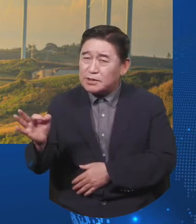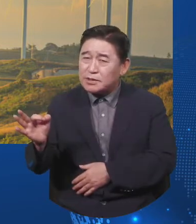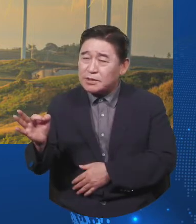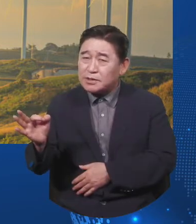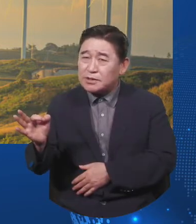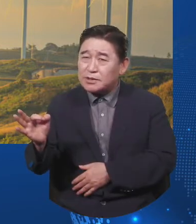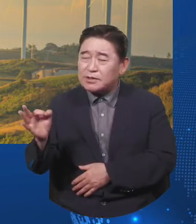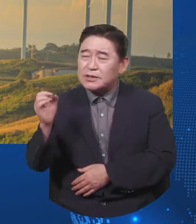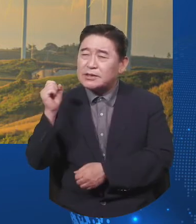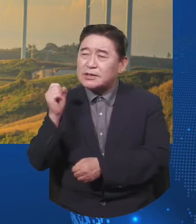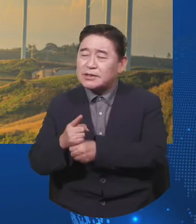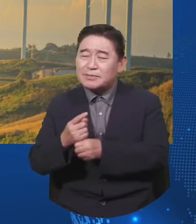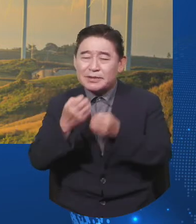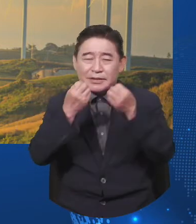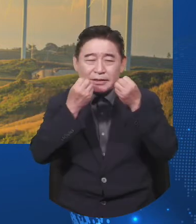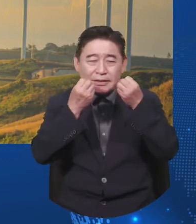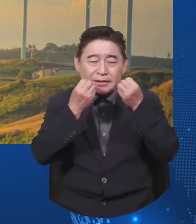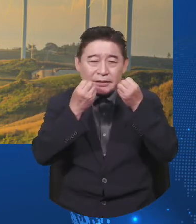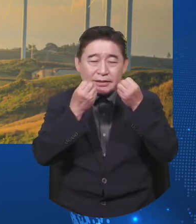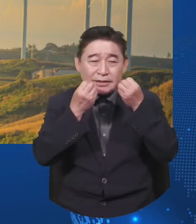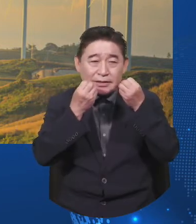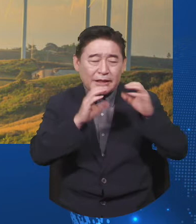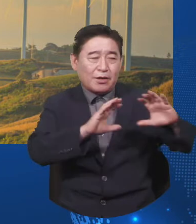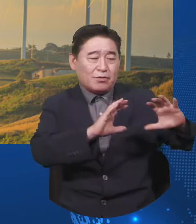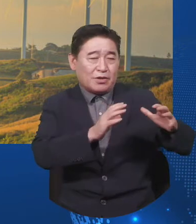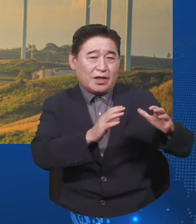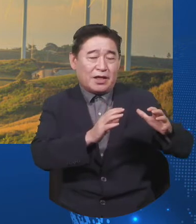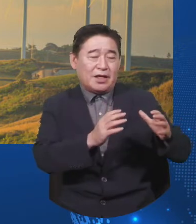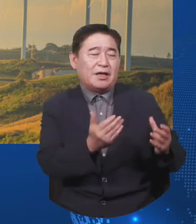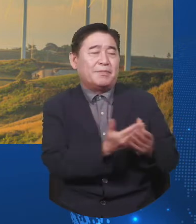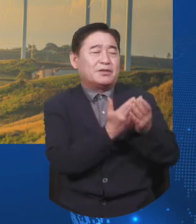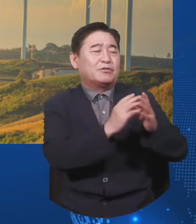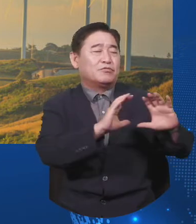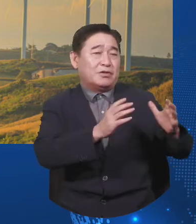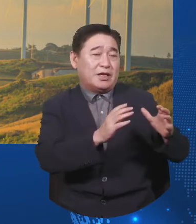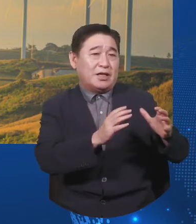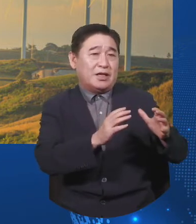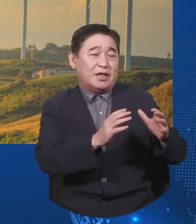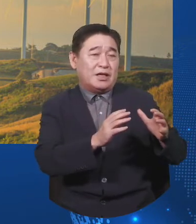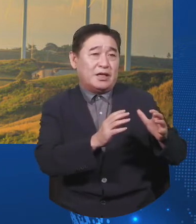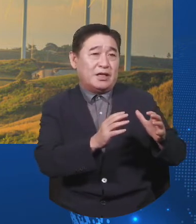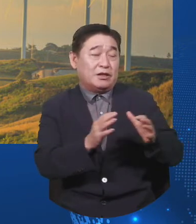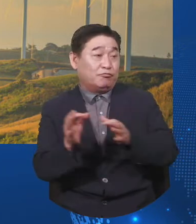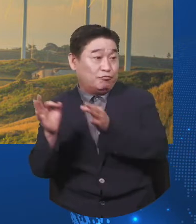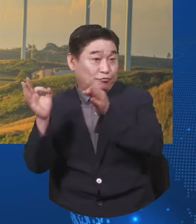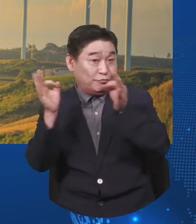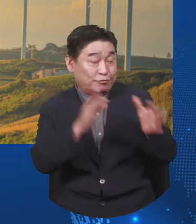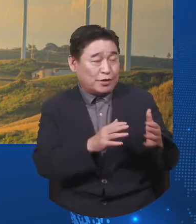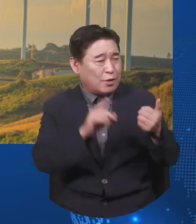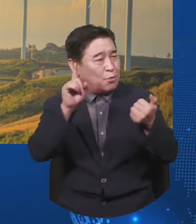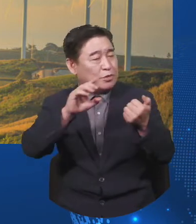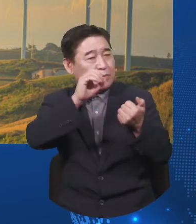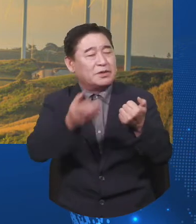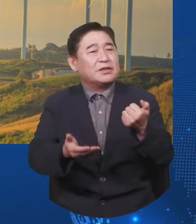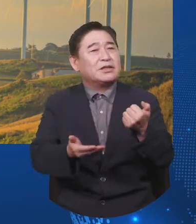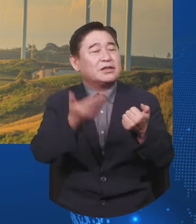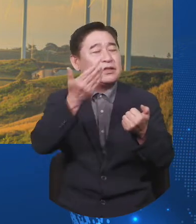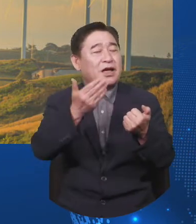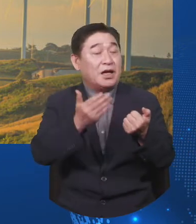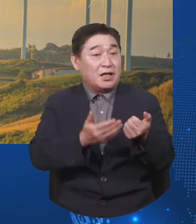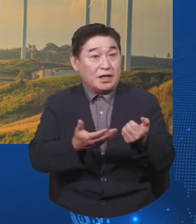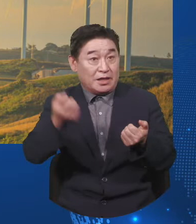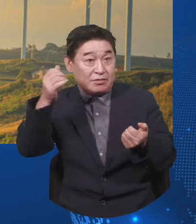emerging markets and developing economies. So it's very important, but nevertheless, when we look at